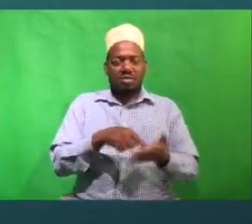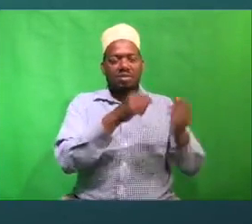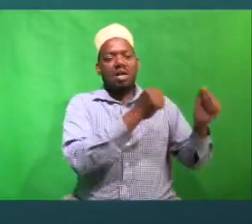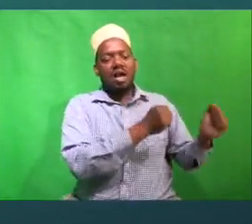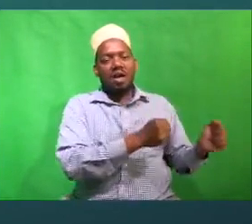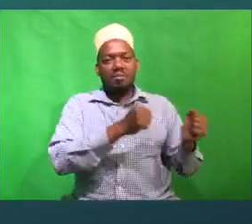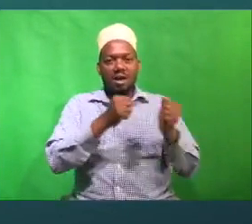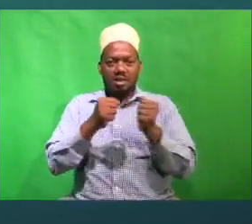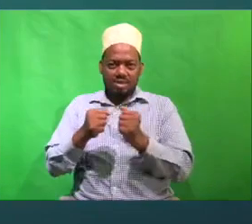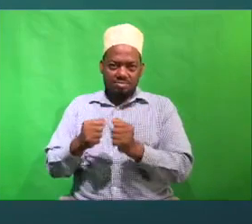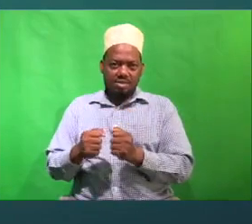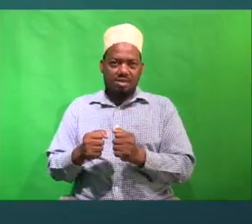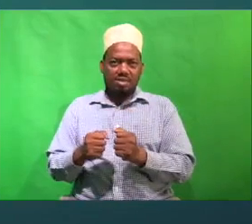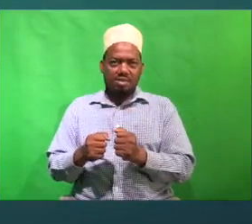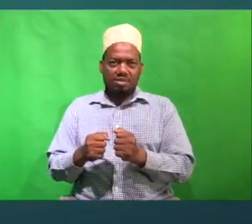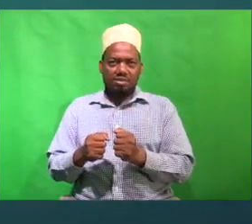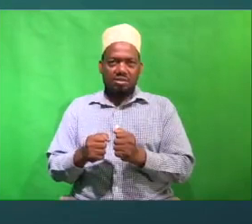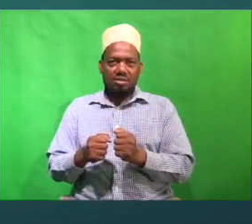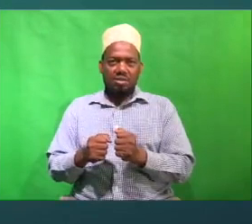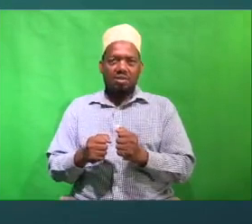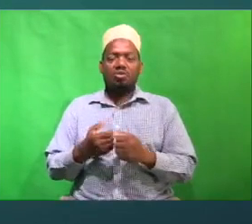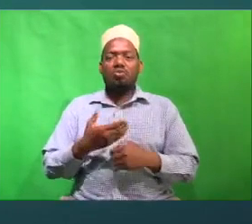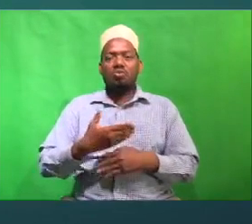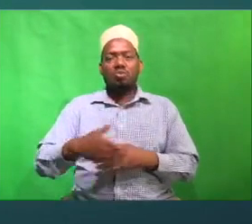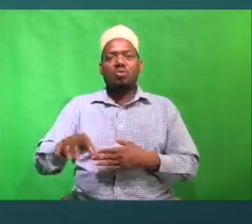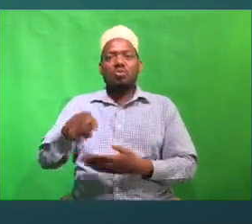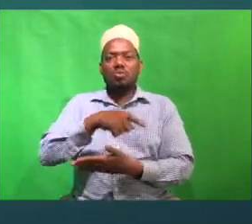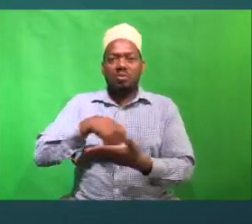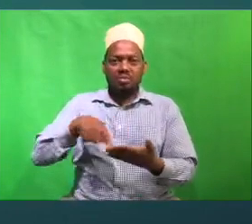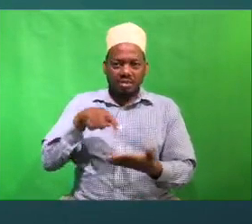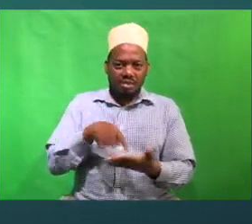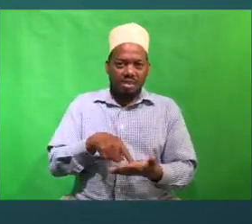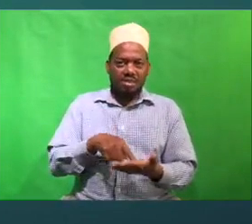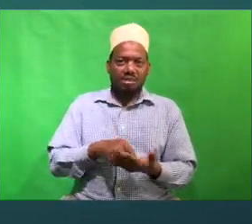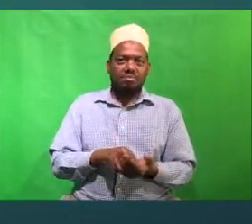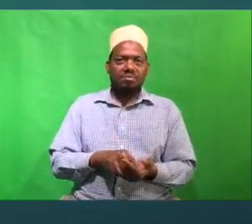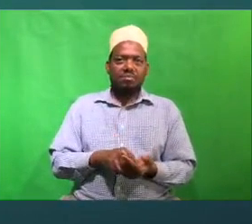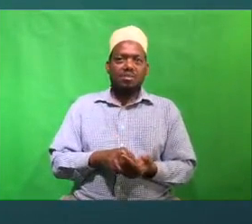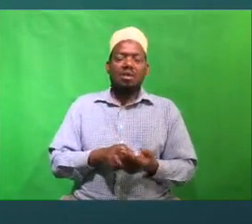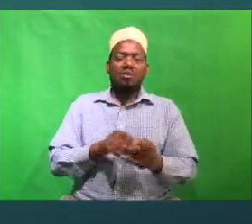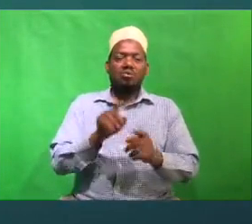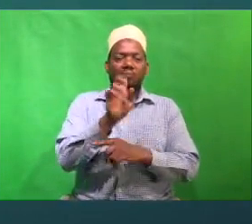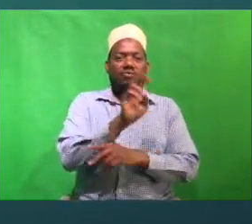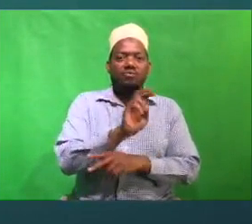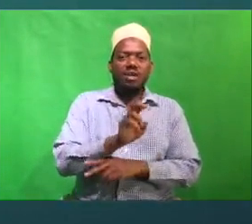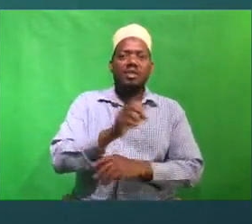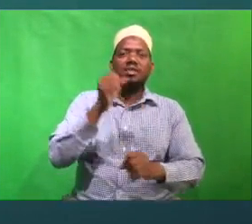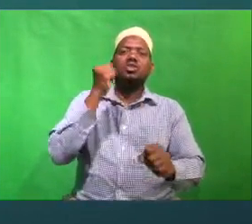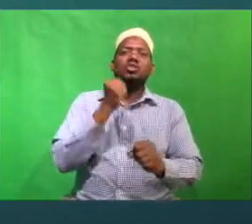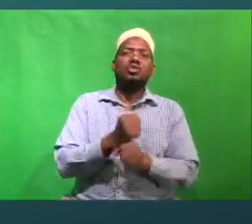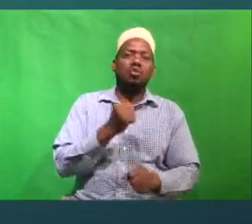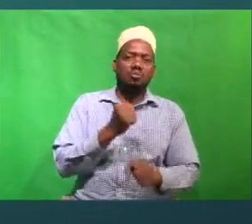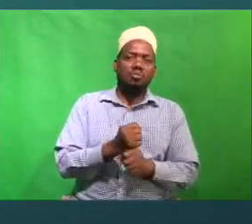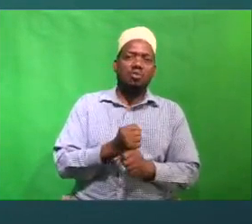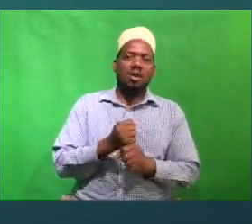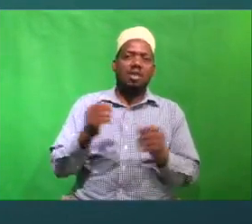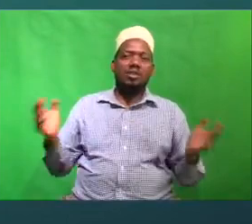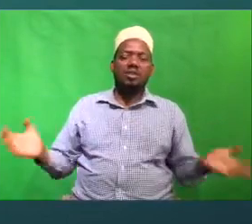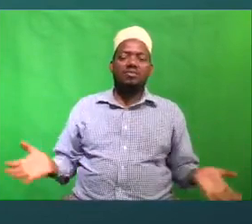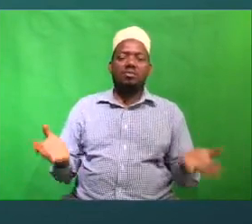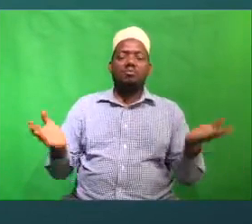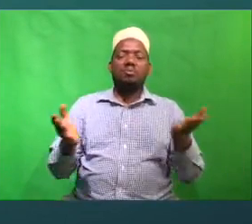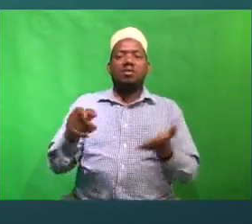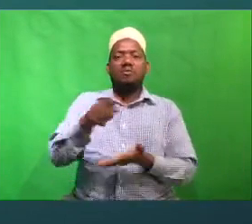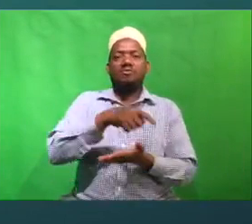migration as the people move to urban center to look for the job. As we say, the development